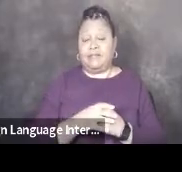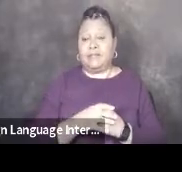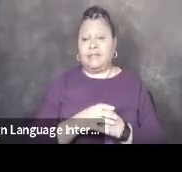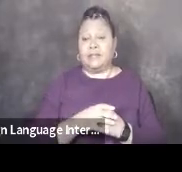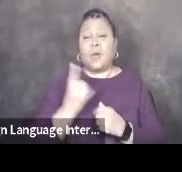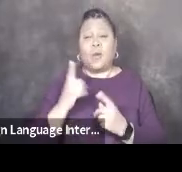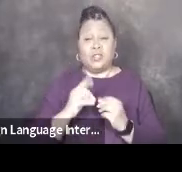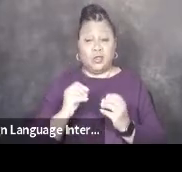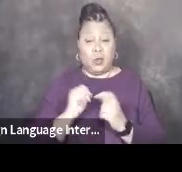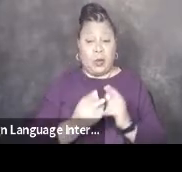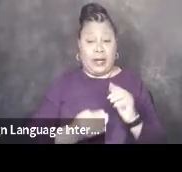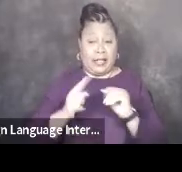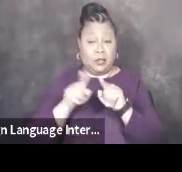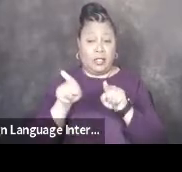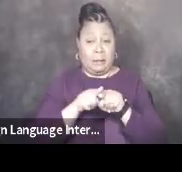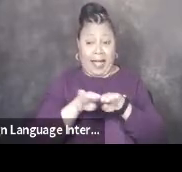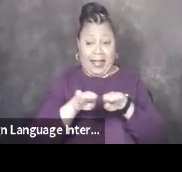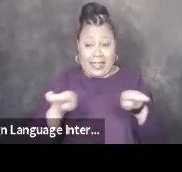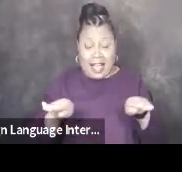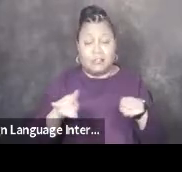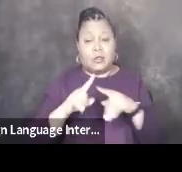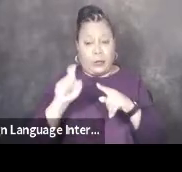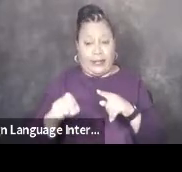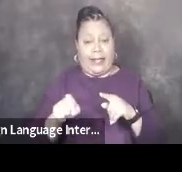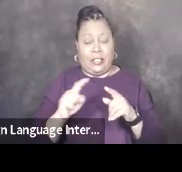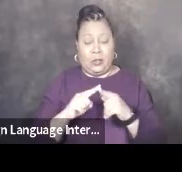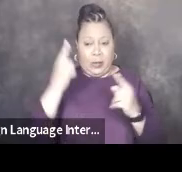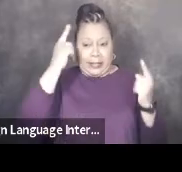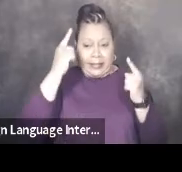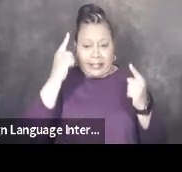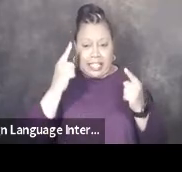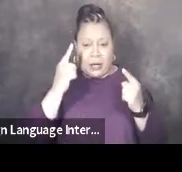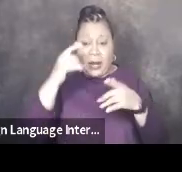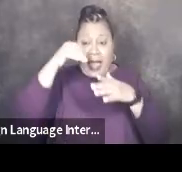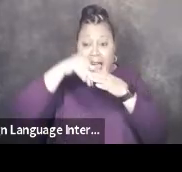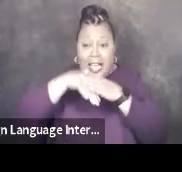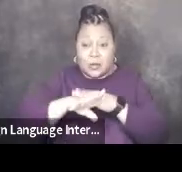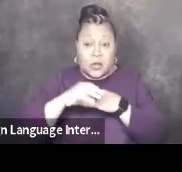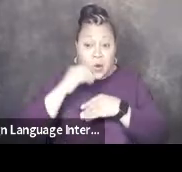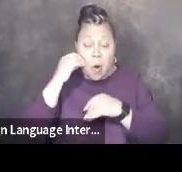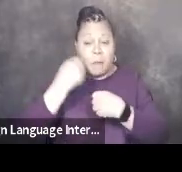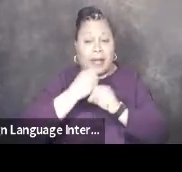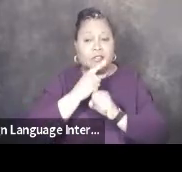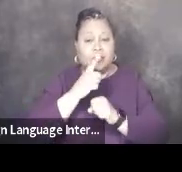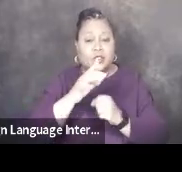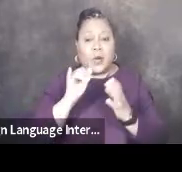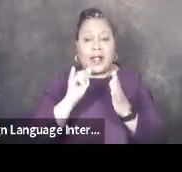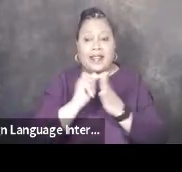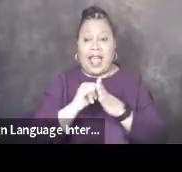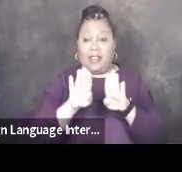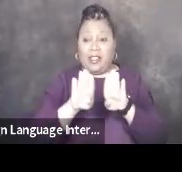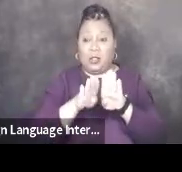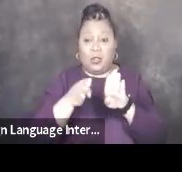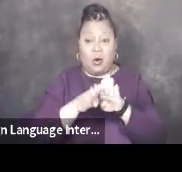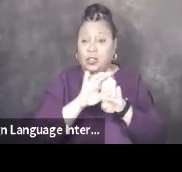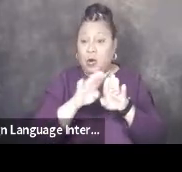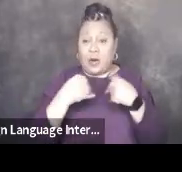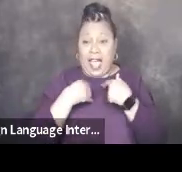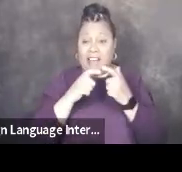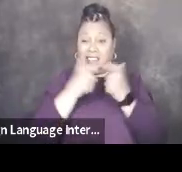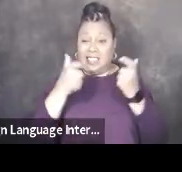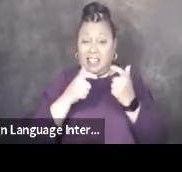Once you do get up to the main level, you do need to consider entering your home, just making sure the doors don't have